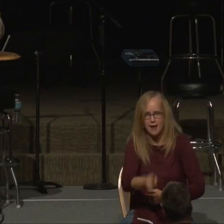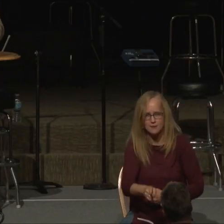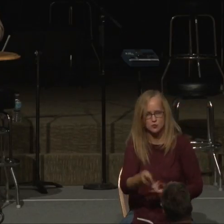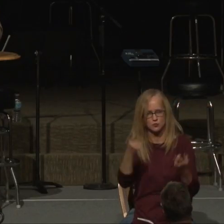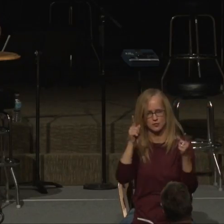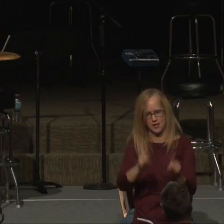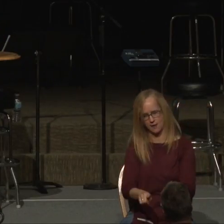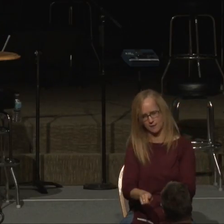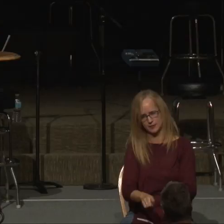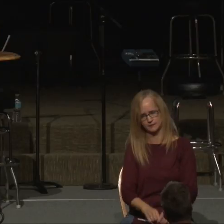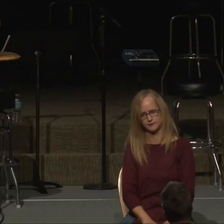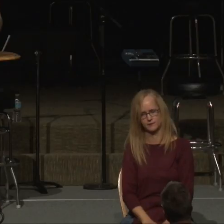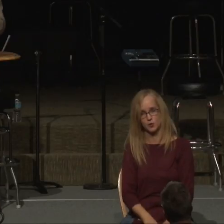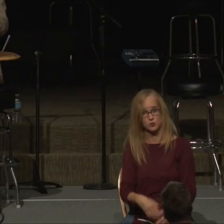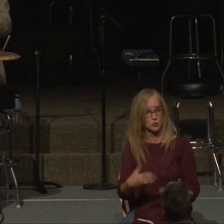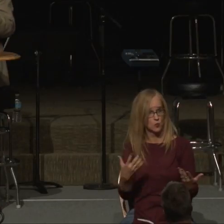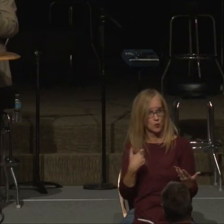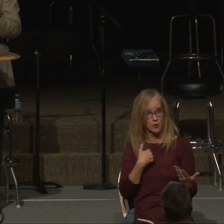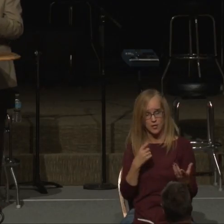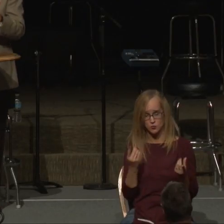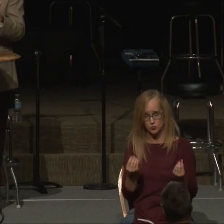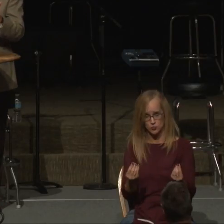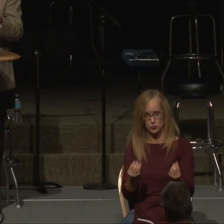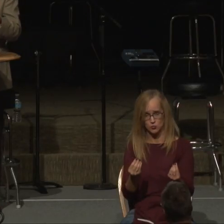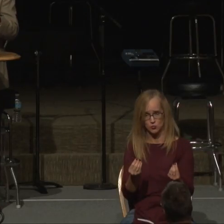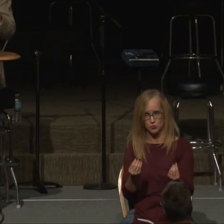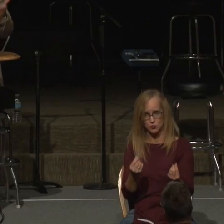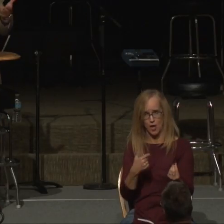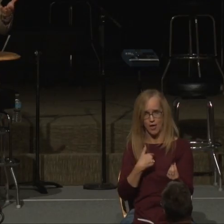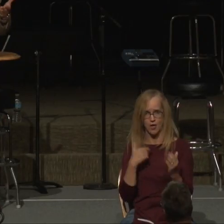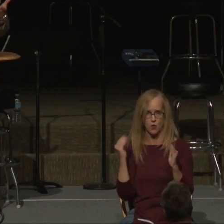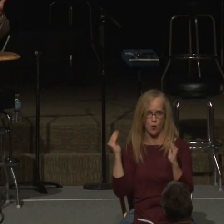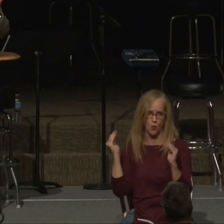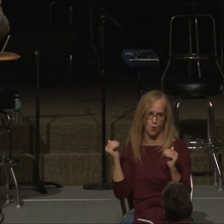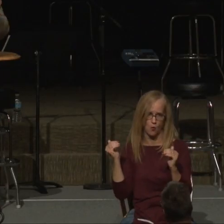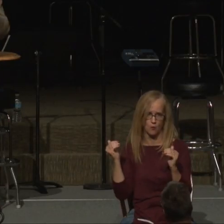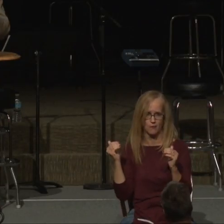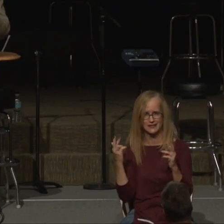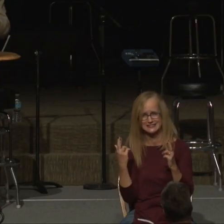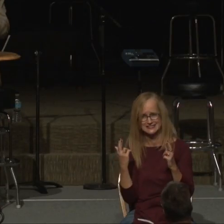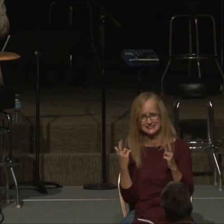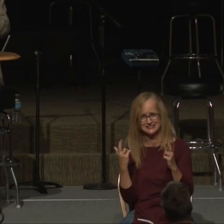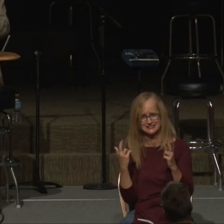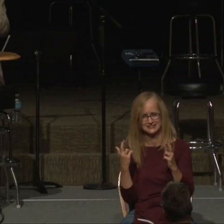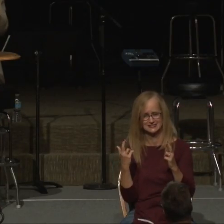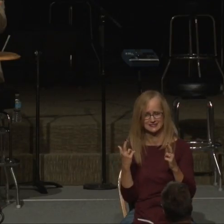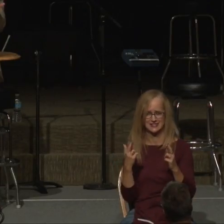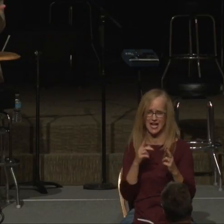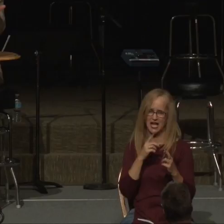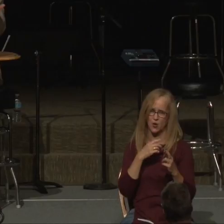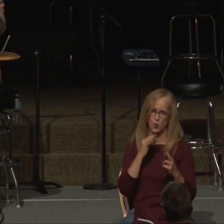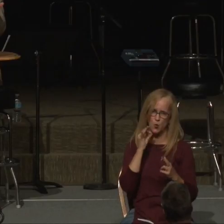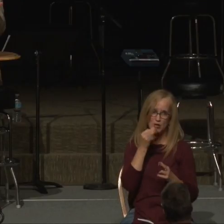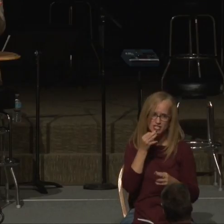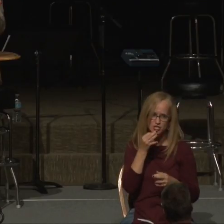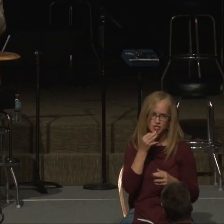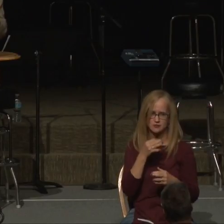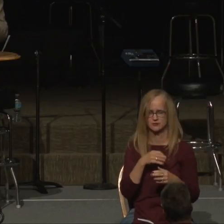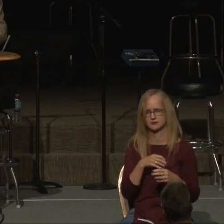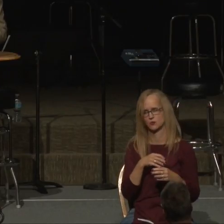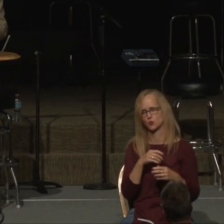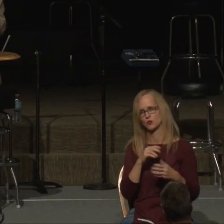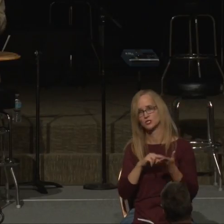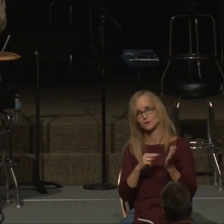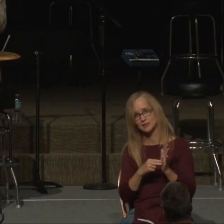happen. So what do? I hope, which means I wish,